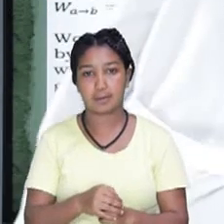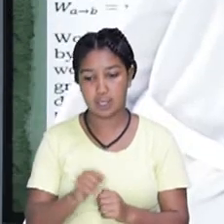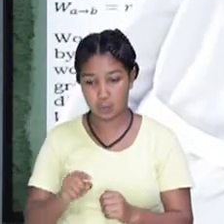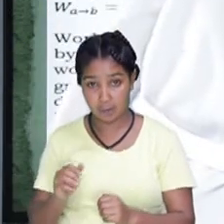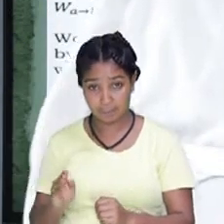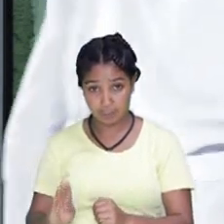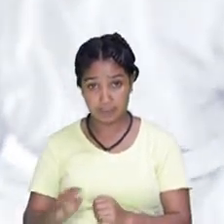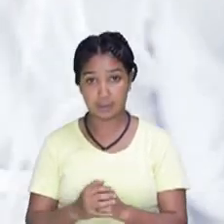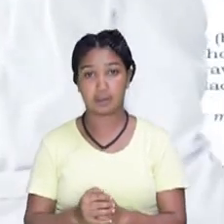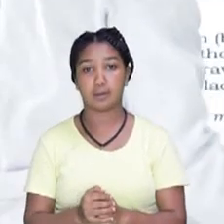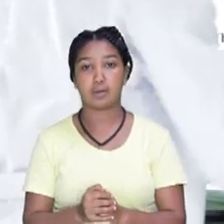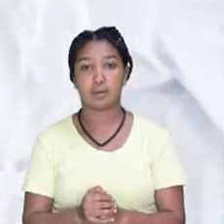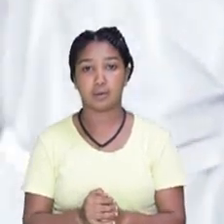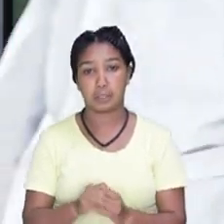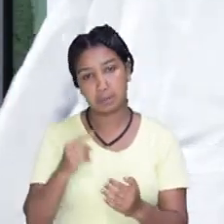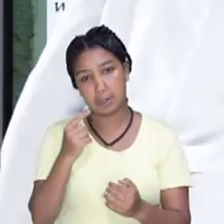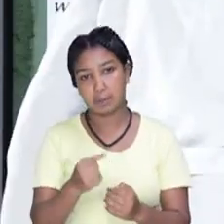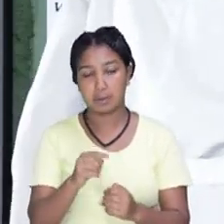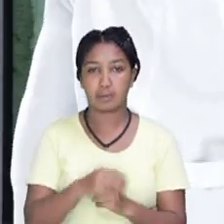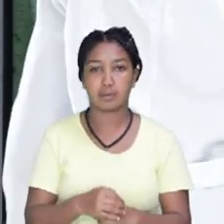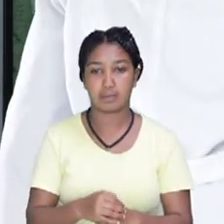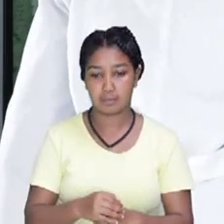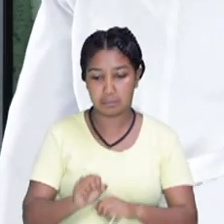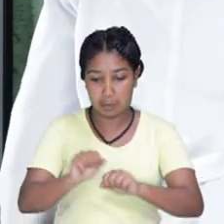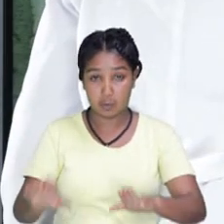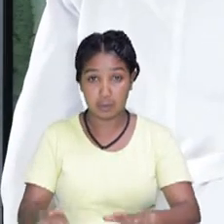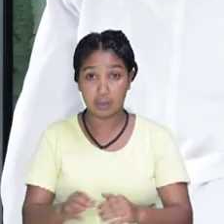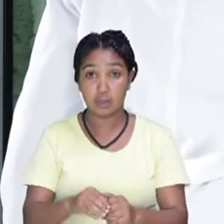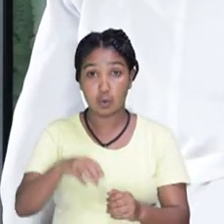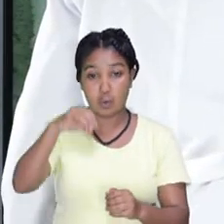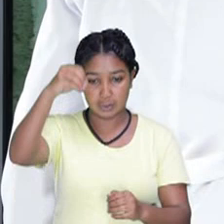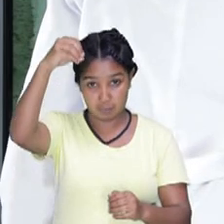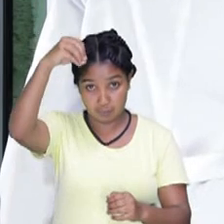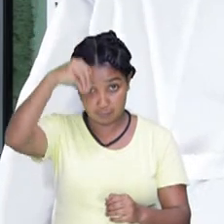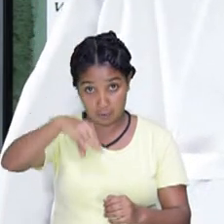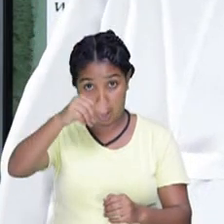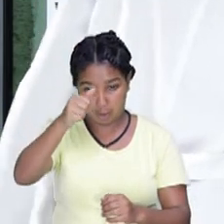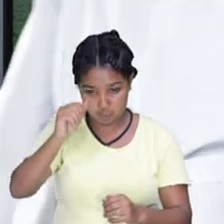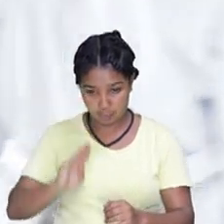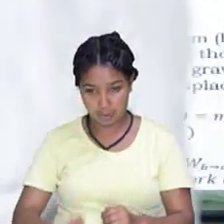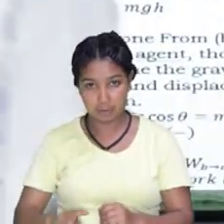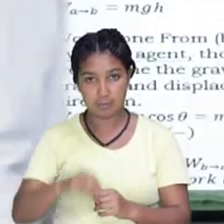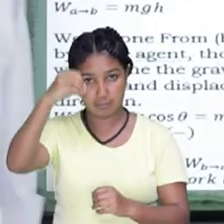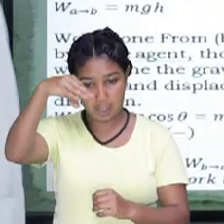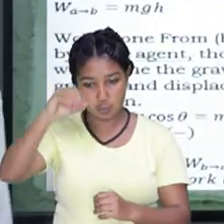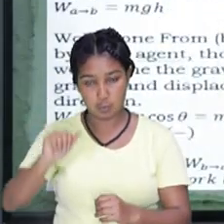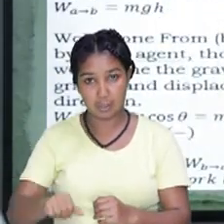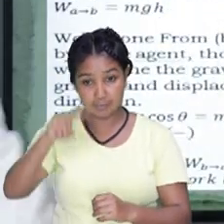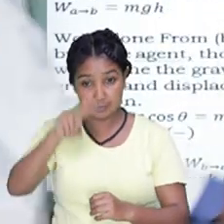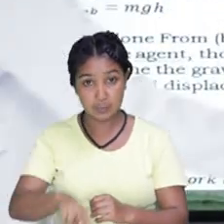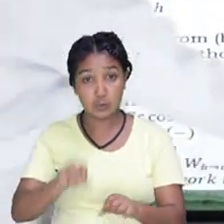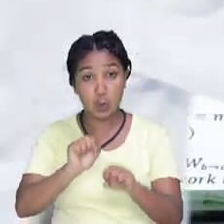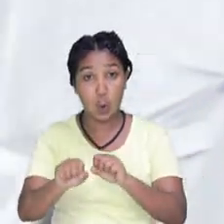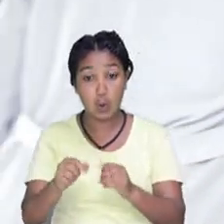and here we do have point B, or it might be the ground. Suppose that the object is moving from A to B.